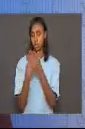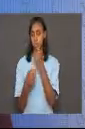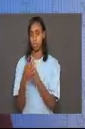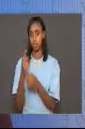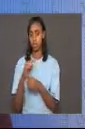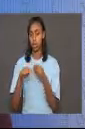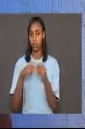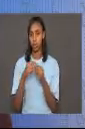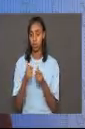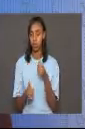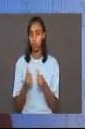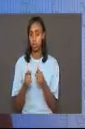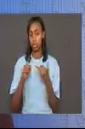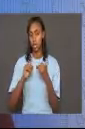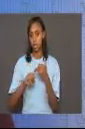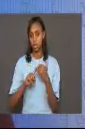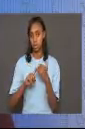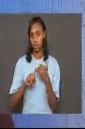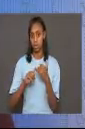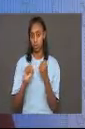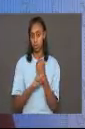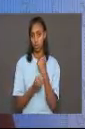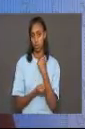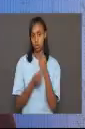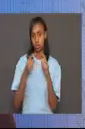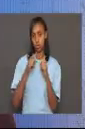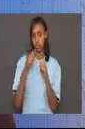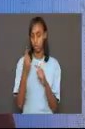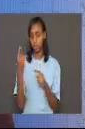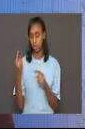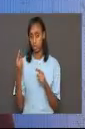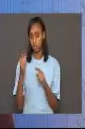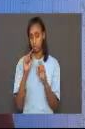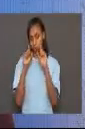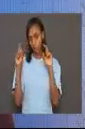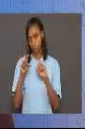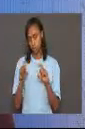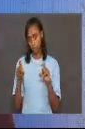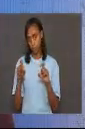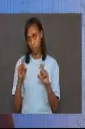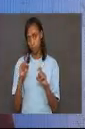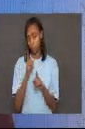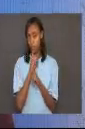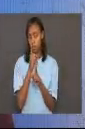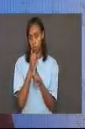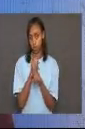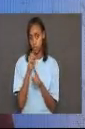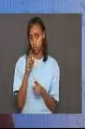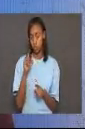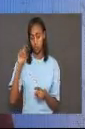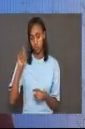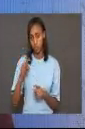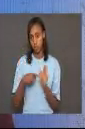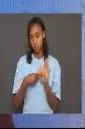discussion about which ending belongs with each text. Make sure that